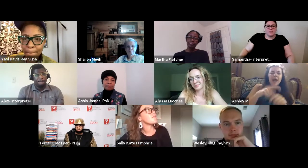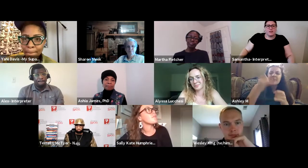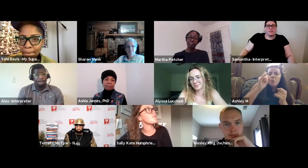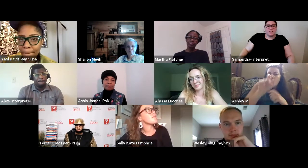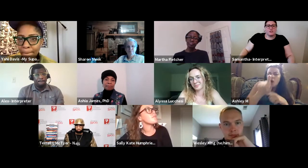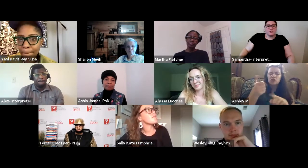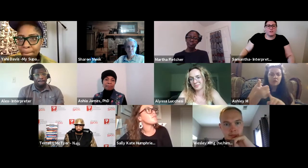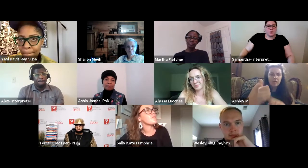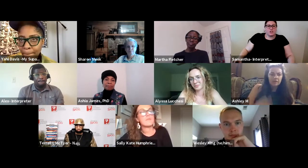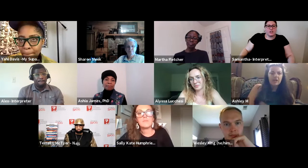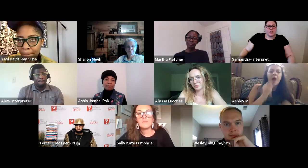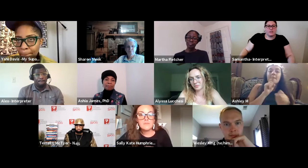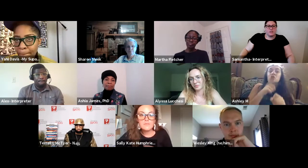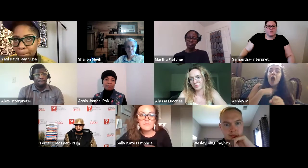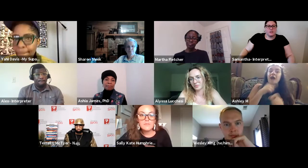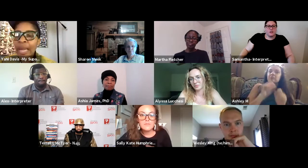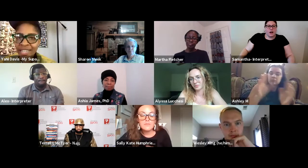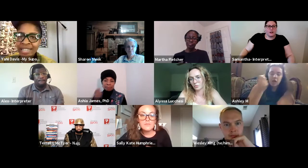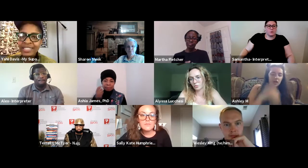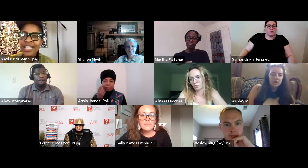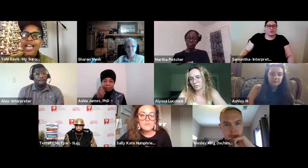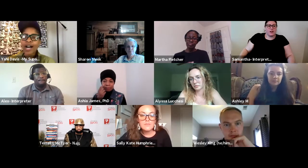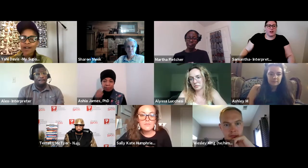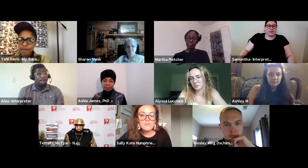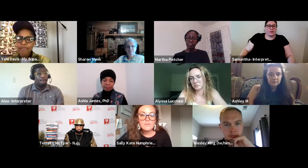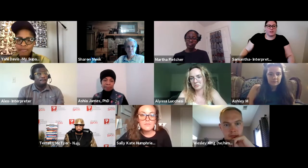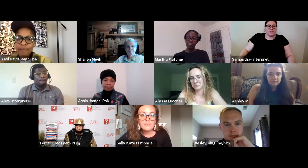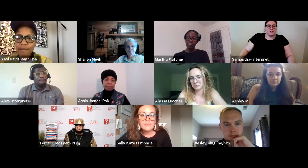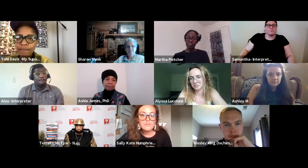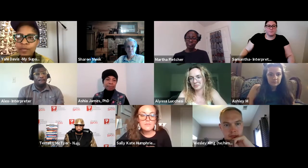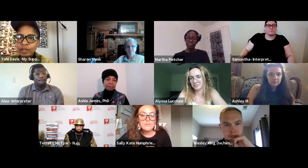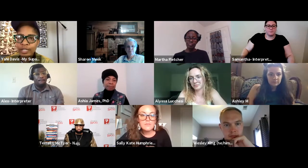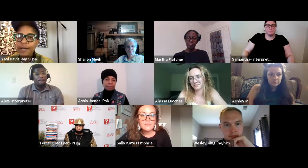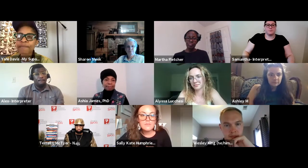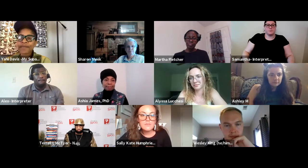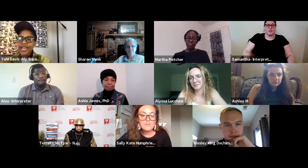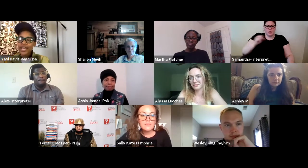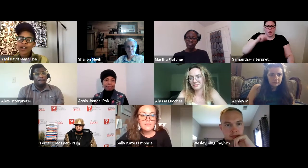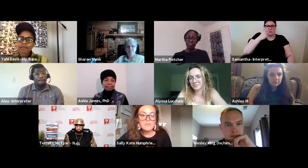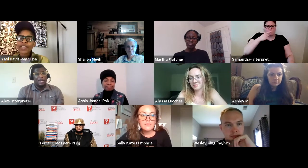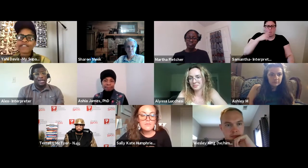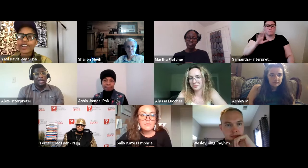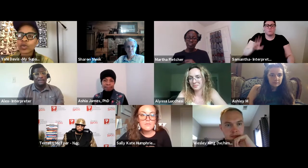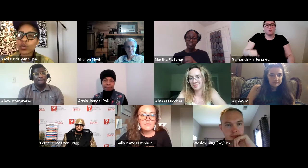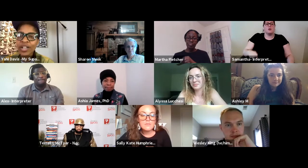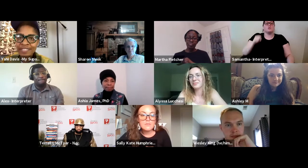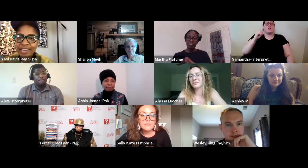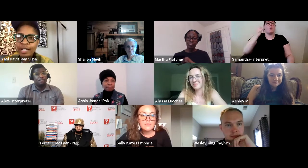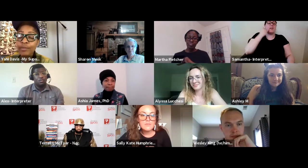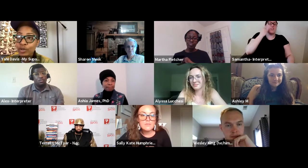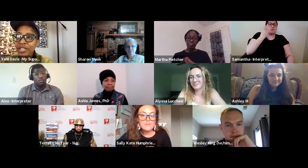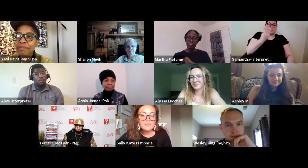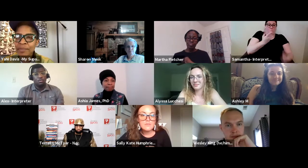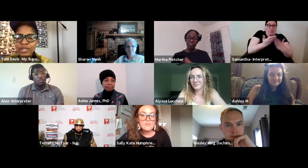Do you repeat the question again? Yes. I just want to make sure that I have it. Yep. If there was one